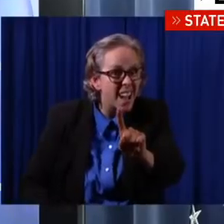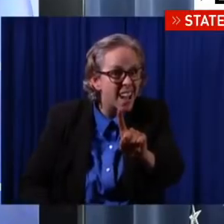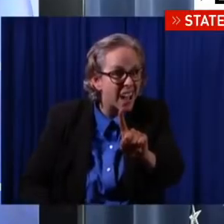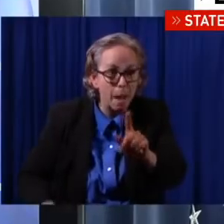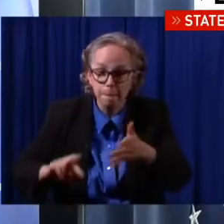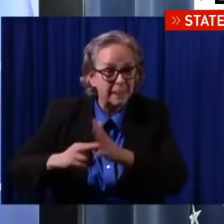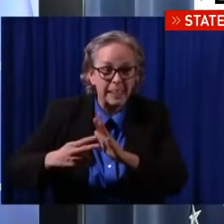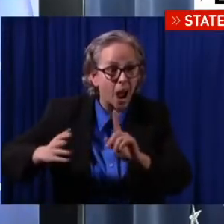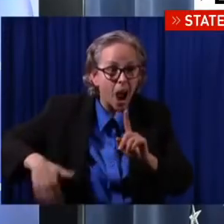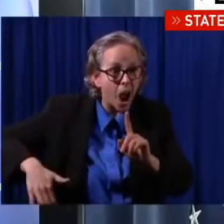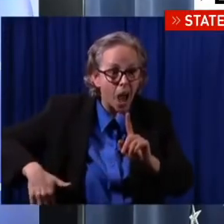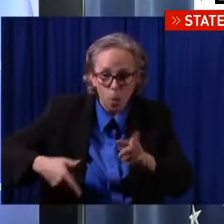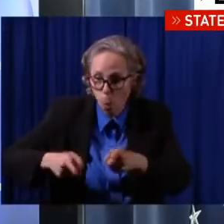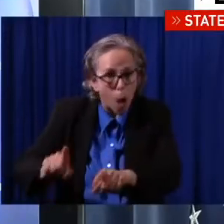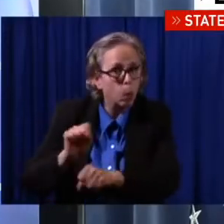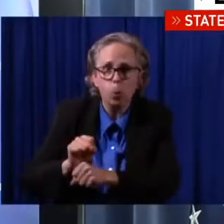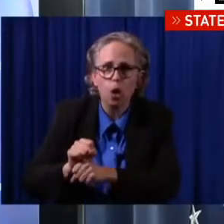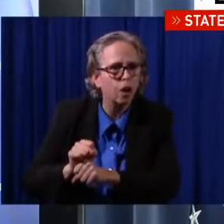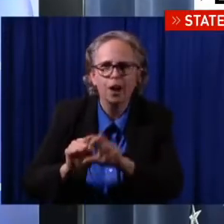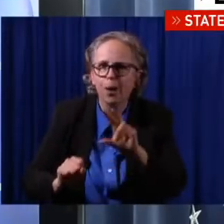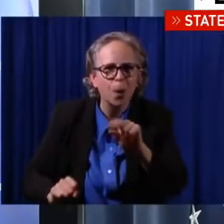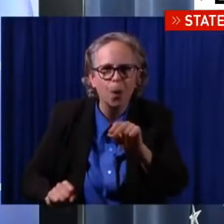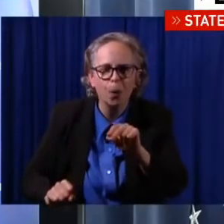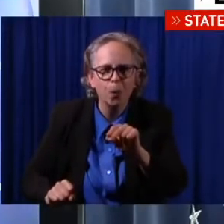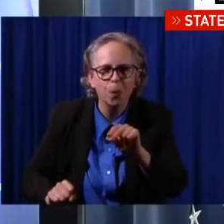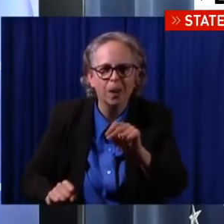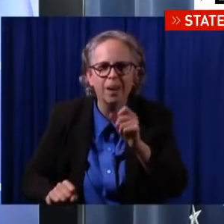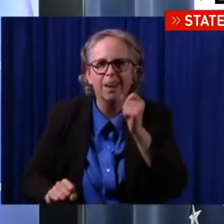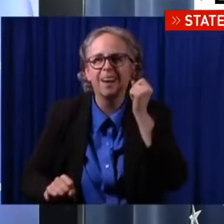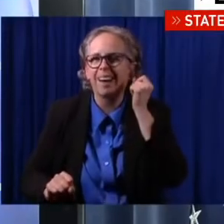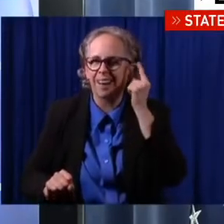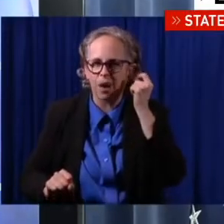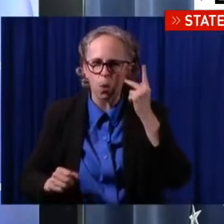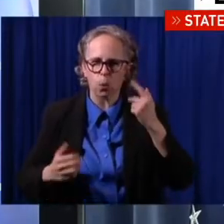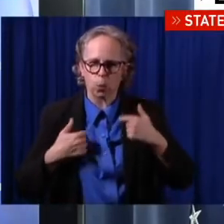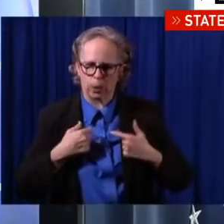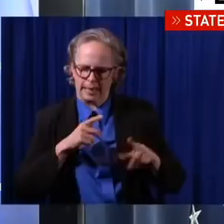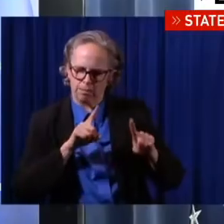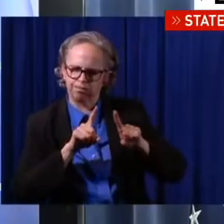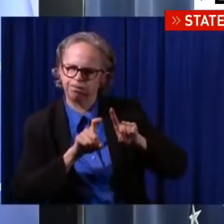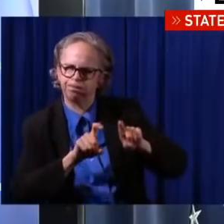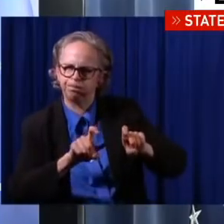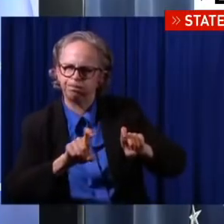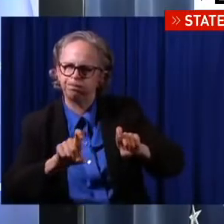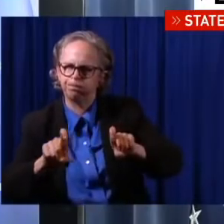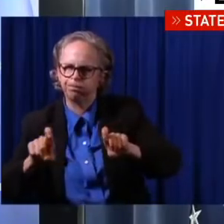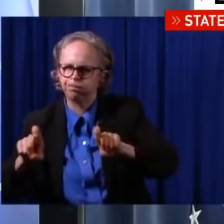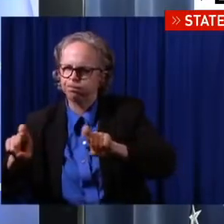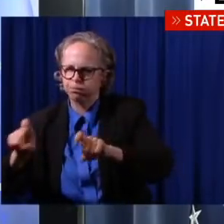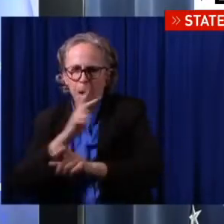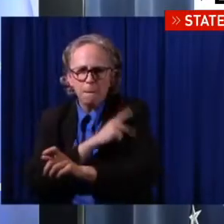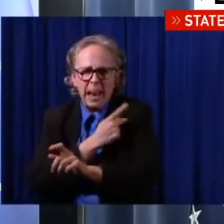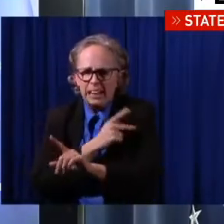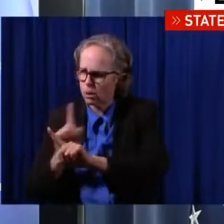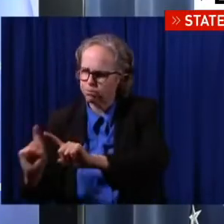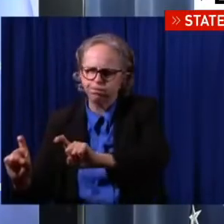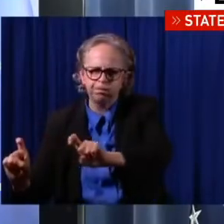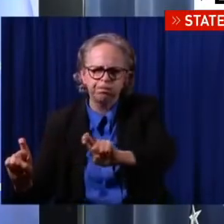Our environments are very safe. We screen every patient and every entrance to the hospital for